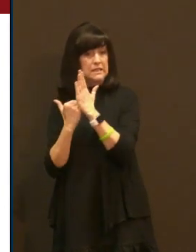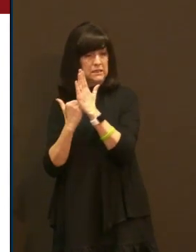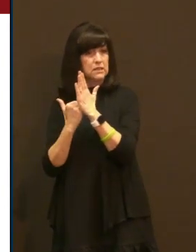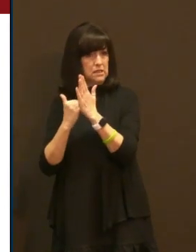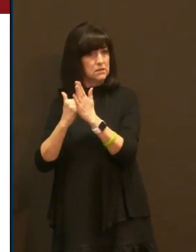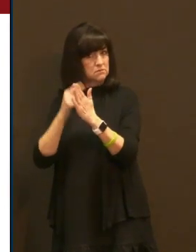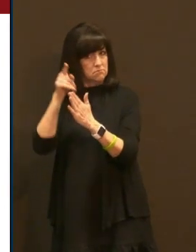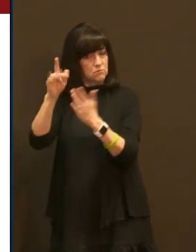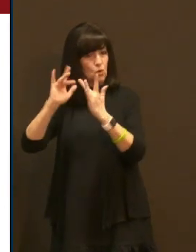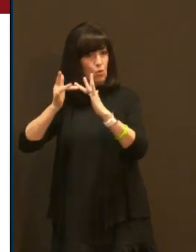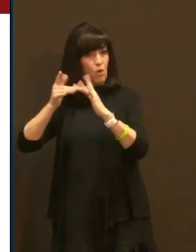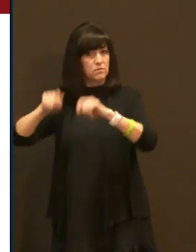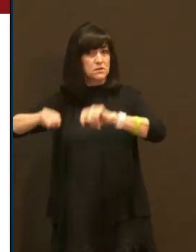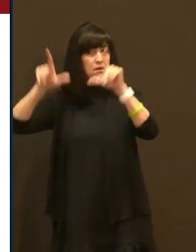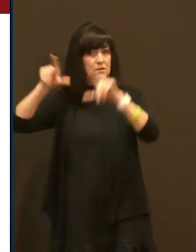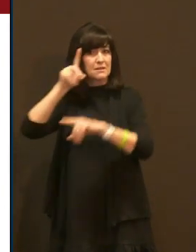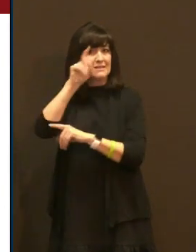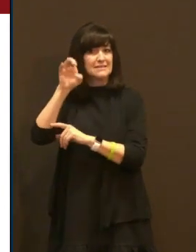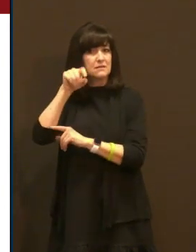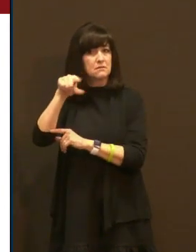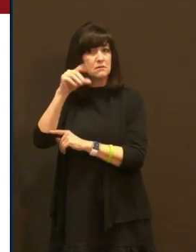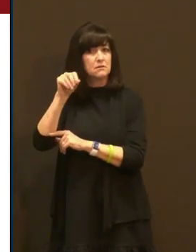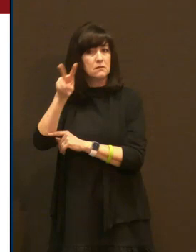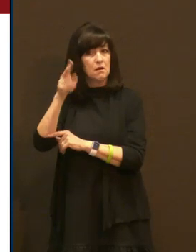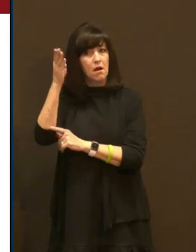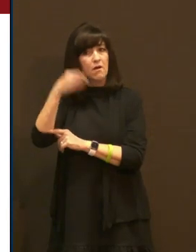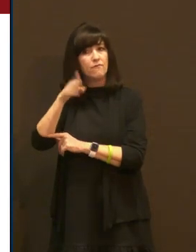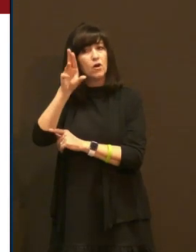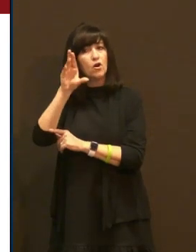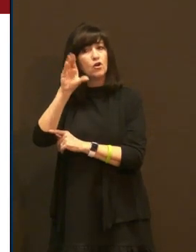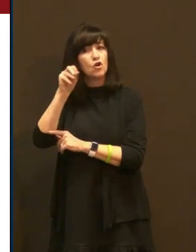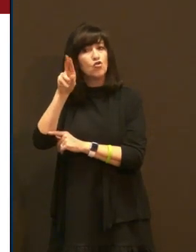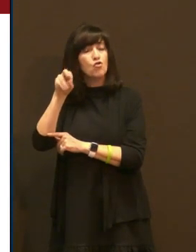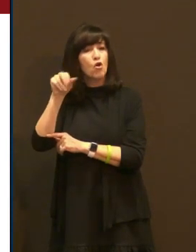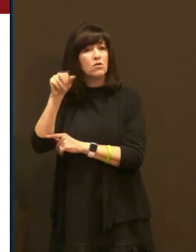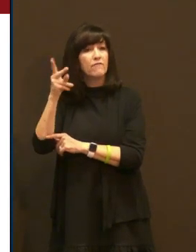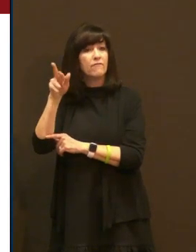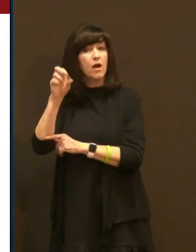de.gov/coronavirus, located under Resources for Businesses.